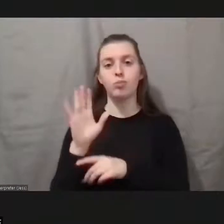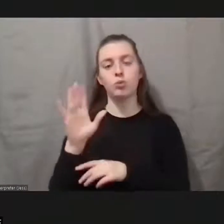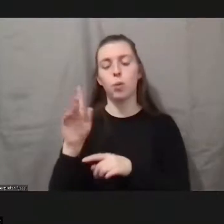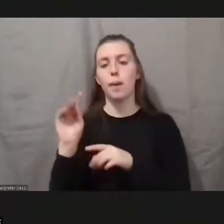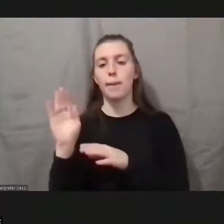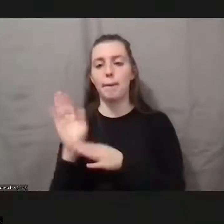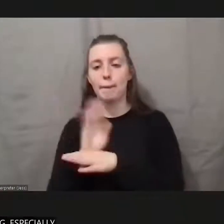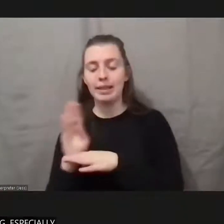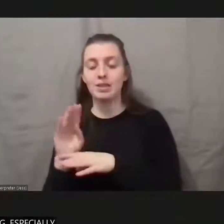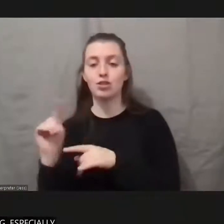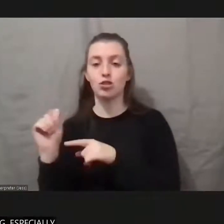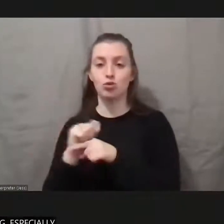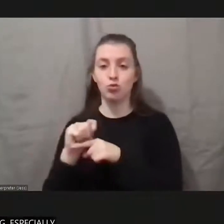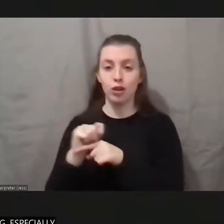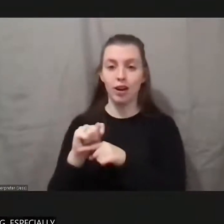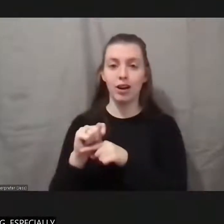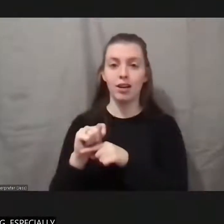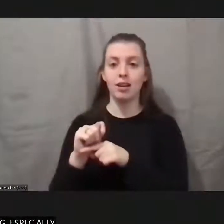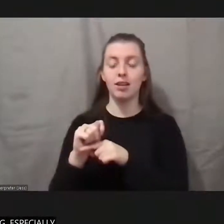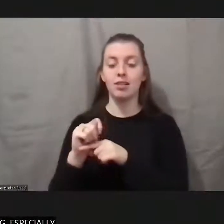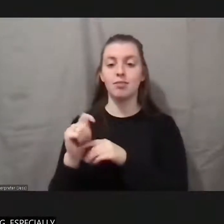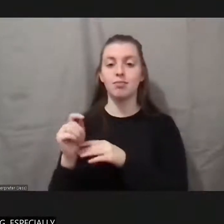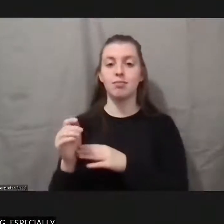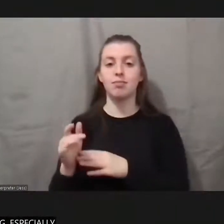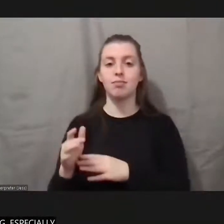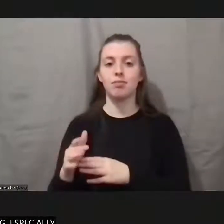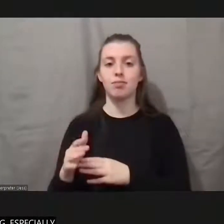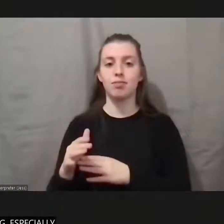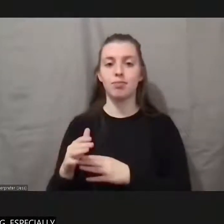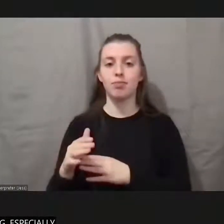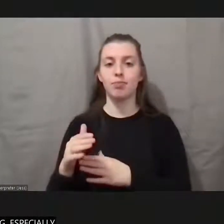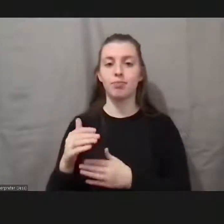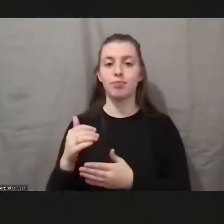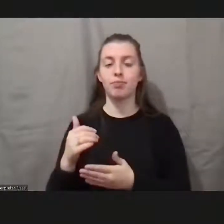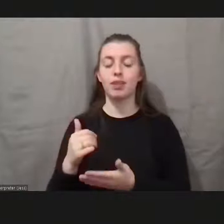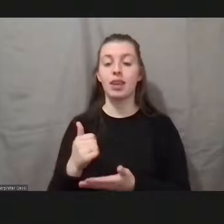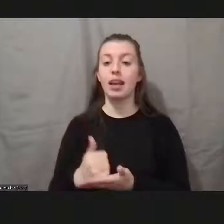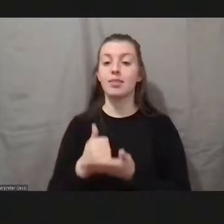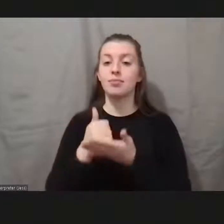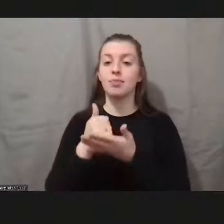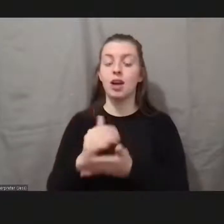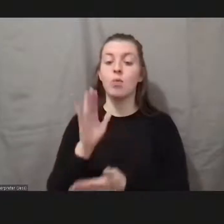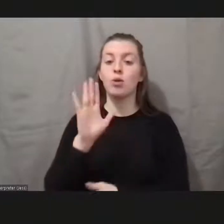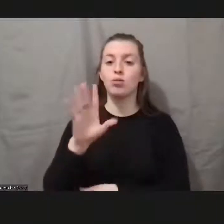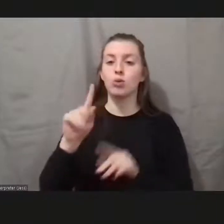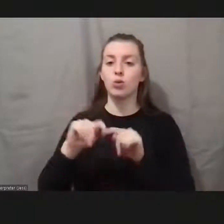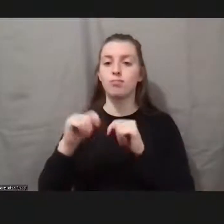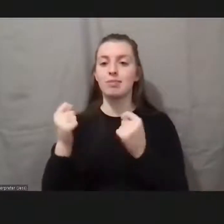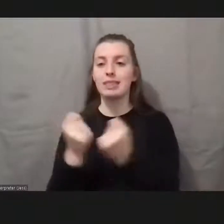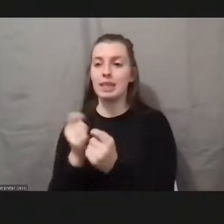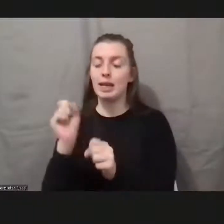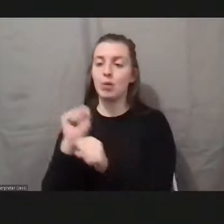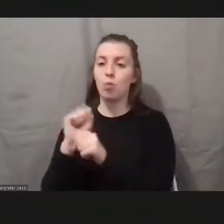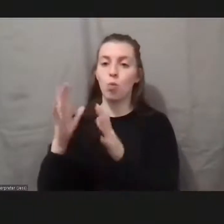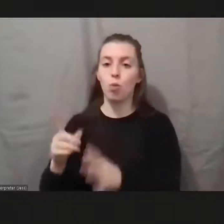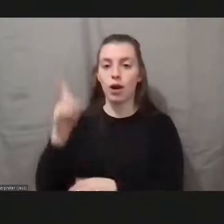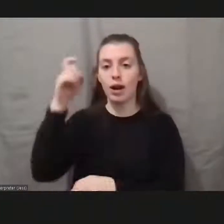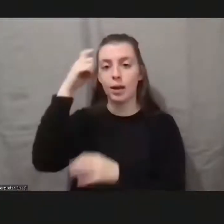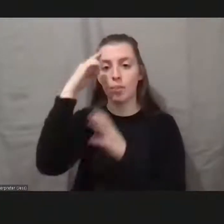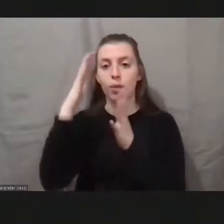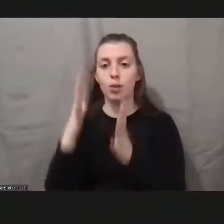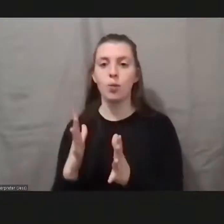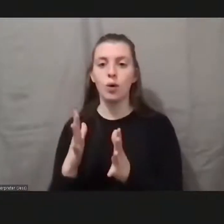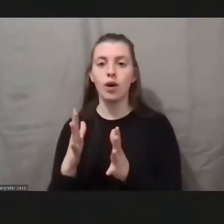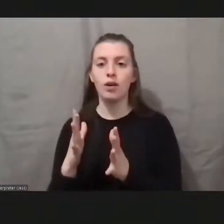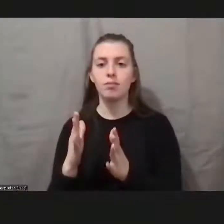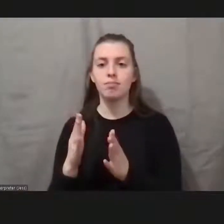and providing that leadership, will give not only your team, your employees, the understanding that this is